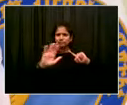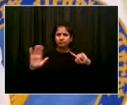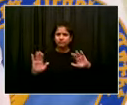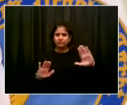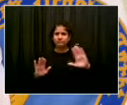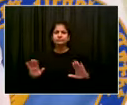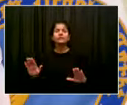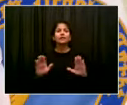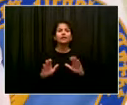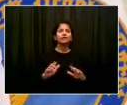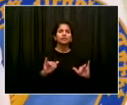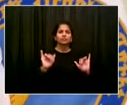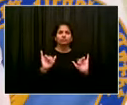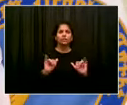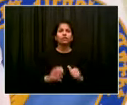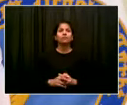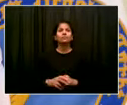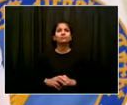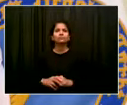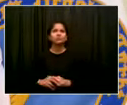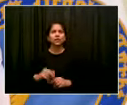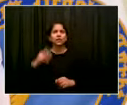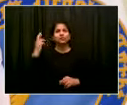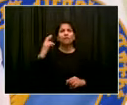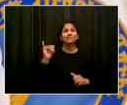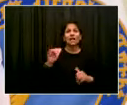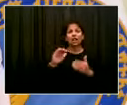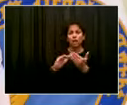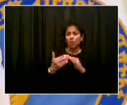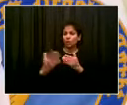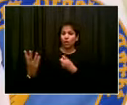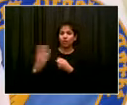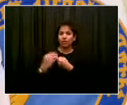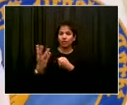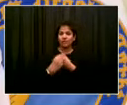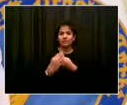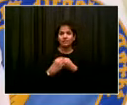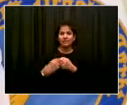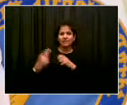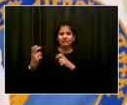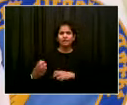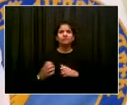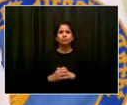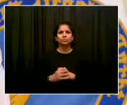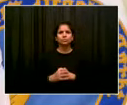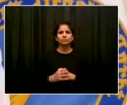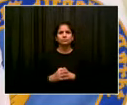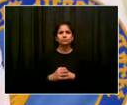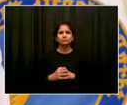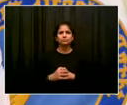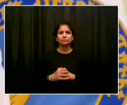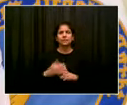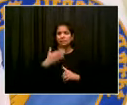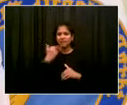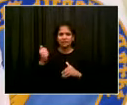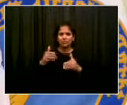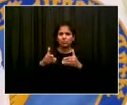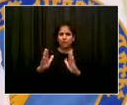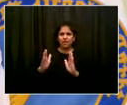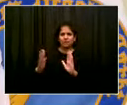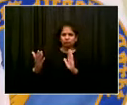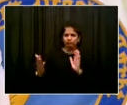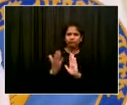the community that you serve to the table. That's the only way that we're going to be able to resolve some of the issues that